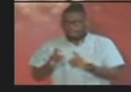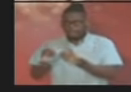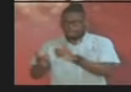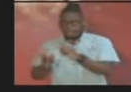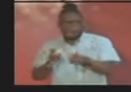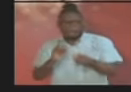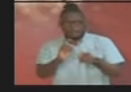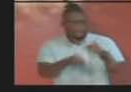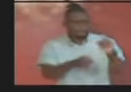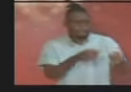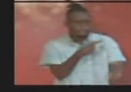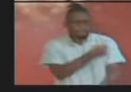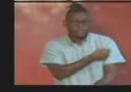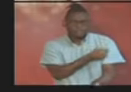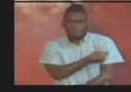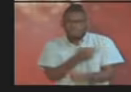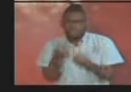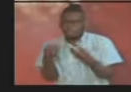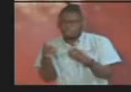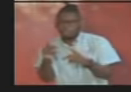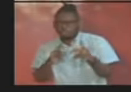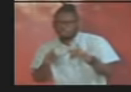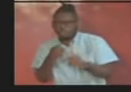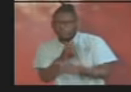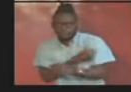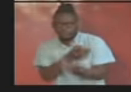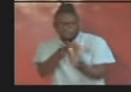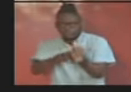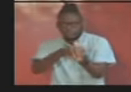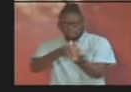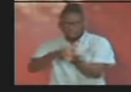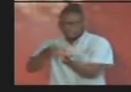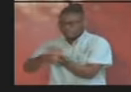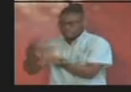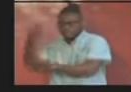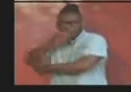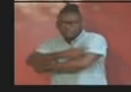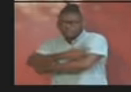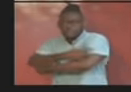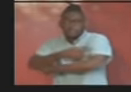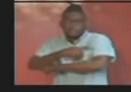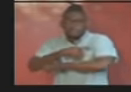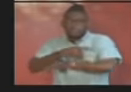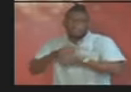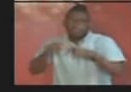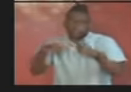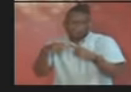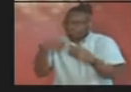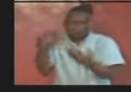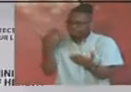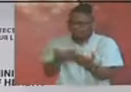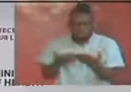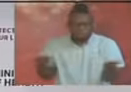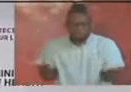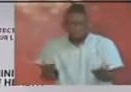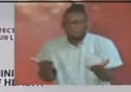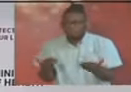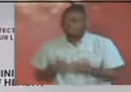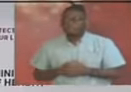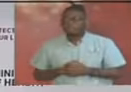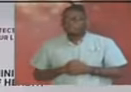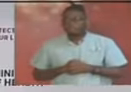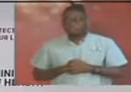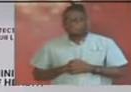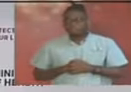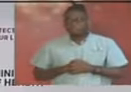how many people would be vaccinated per day when it really gets going? Thank you. So